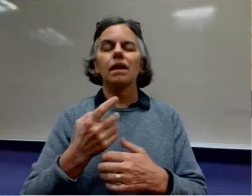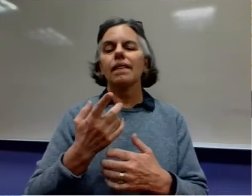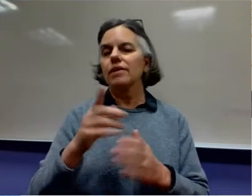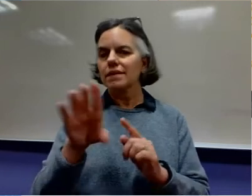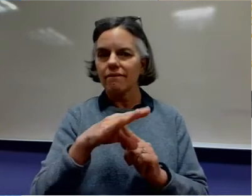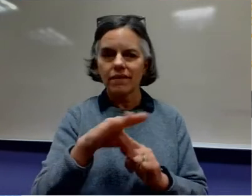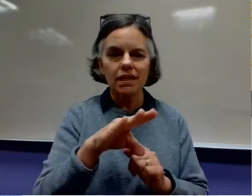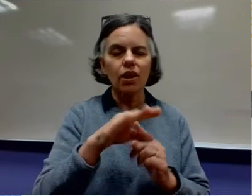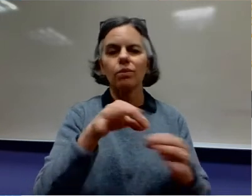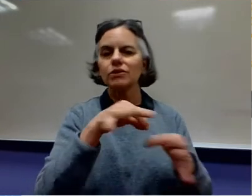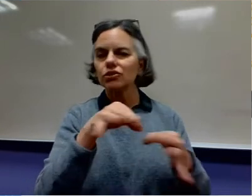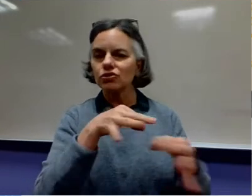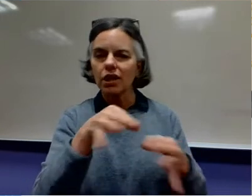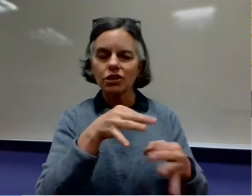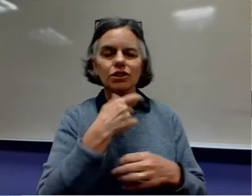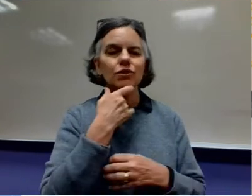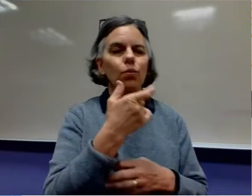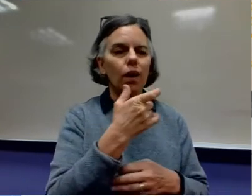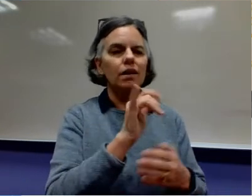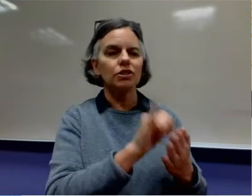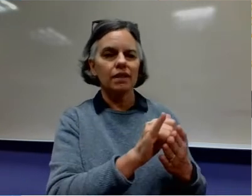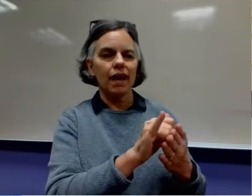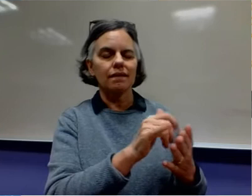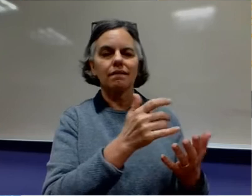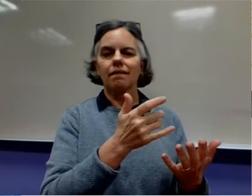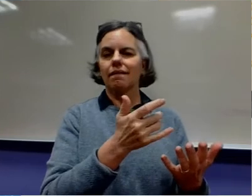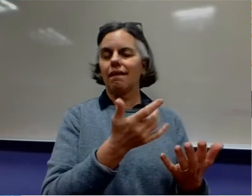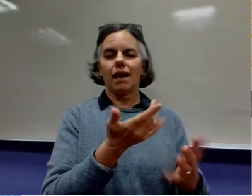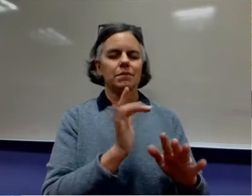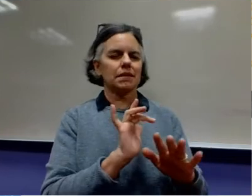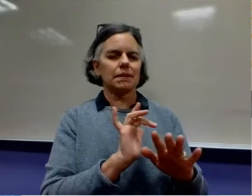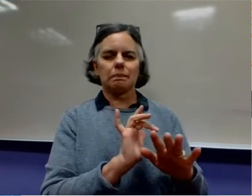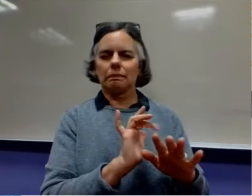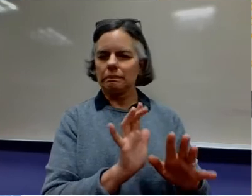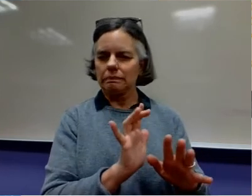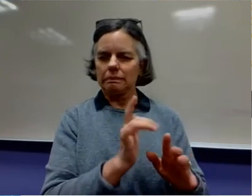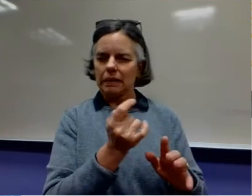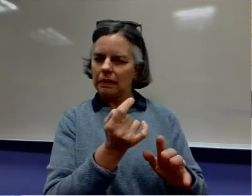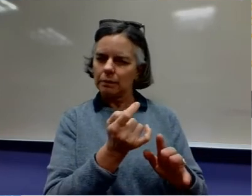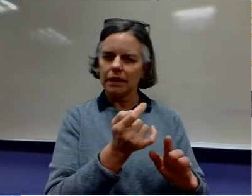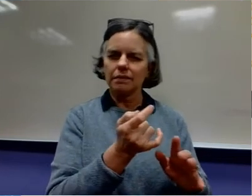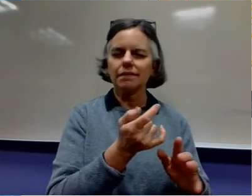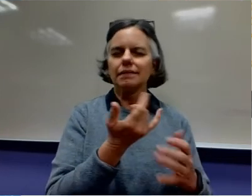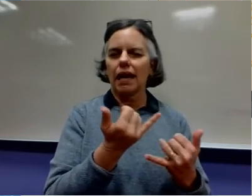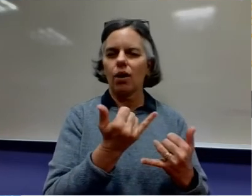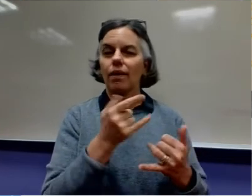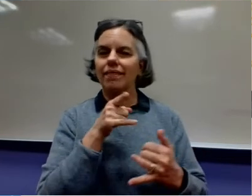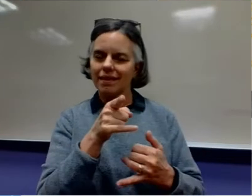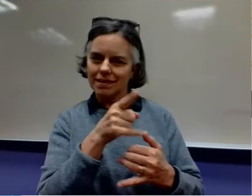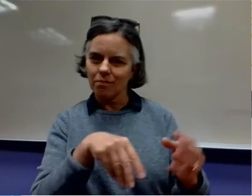a video instructions over here, so make sure to watch that. I'm just barely going to give you a little bit, and this is more detailed.